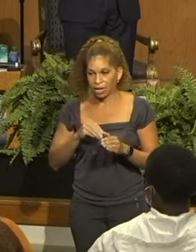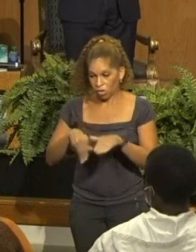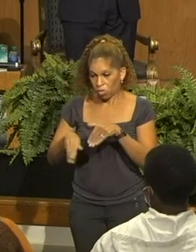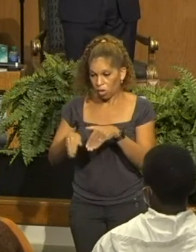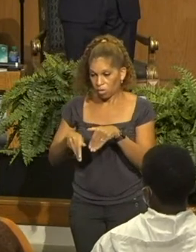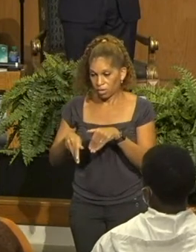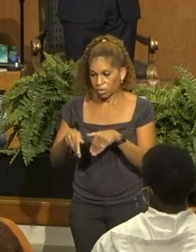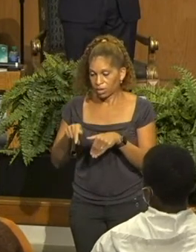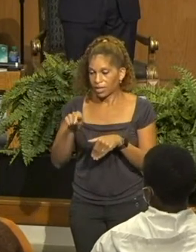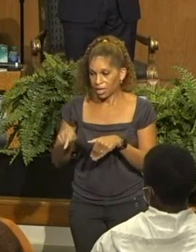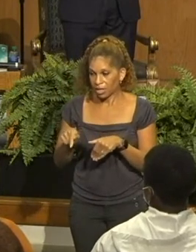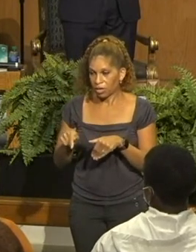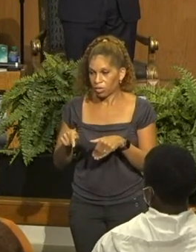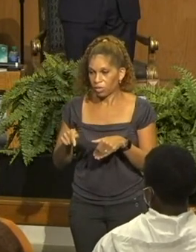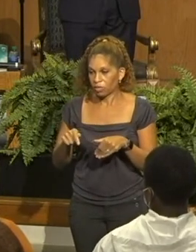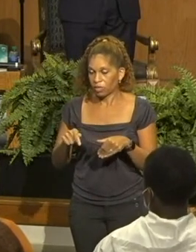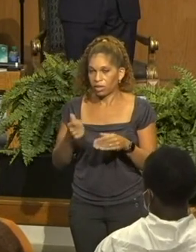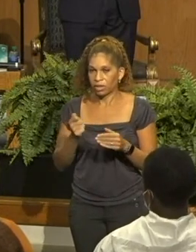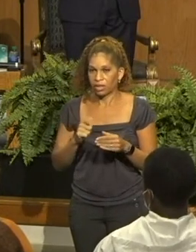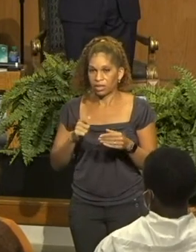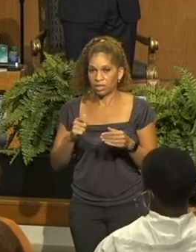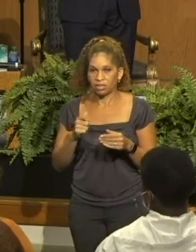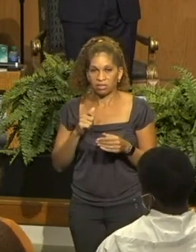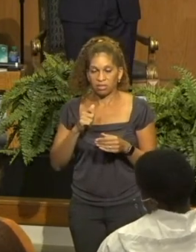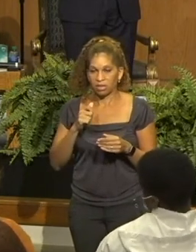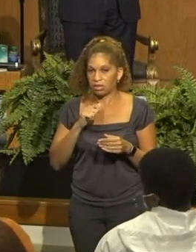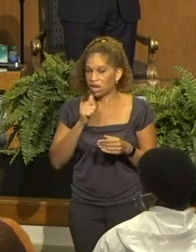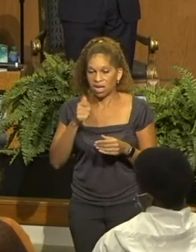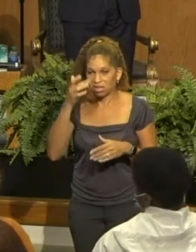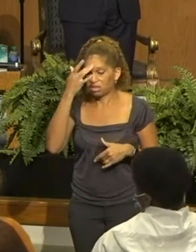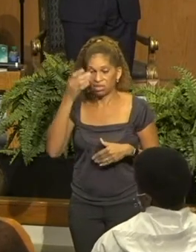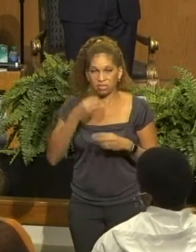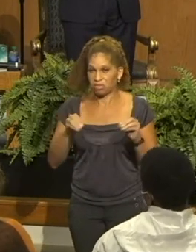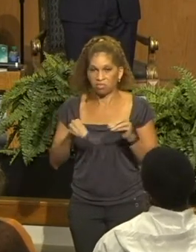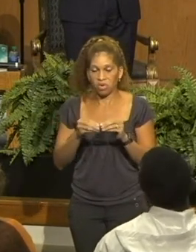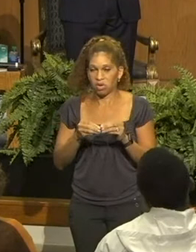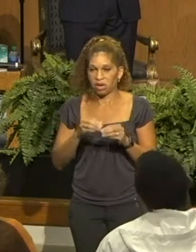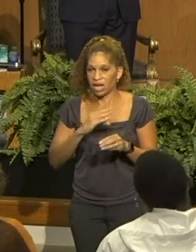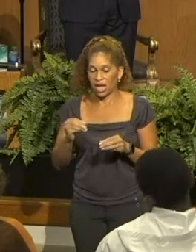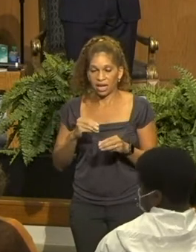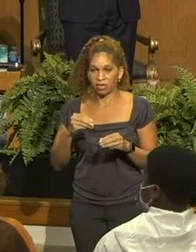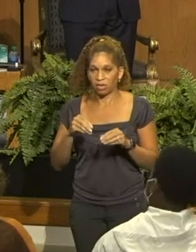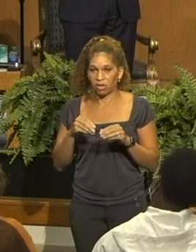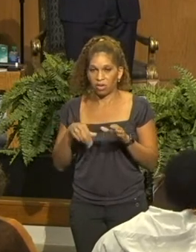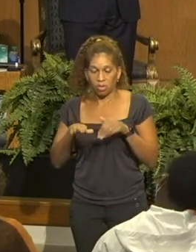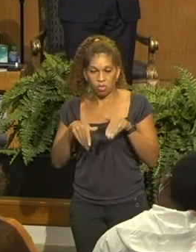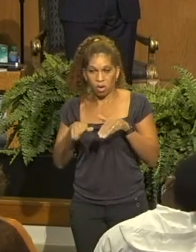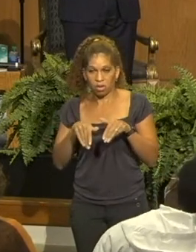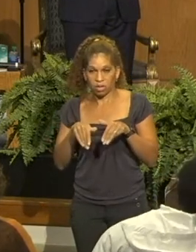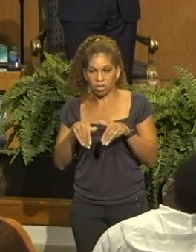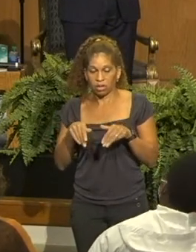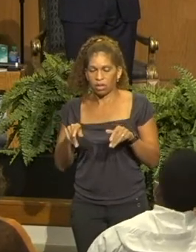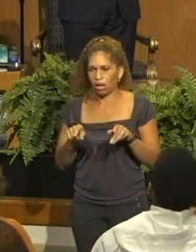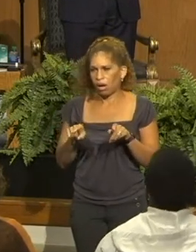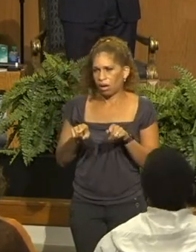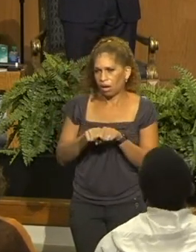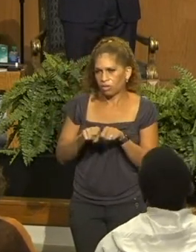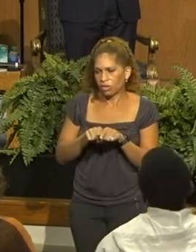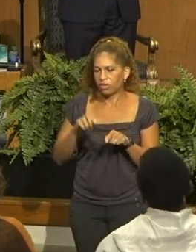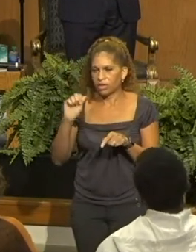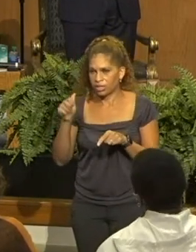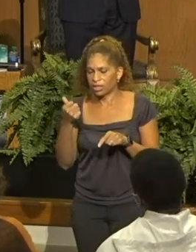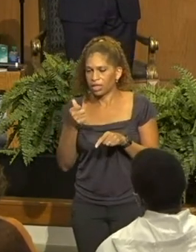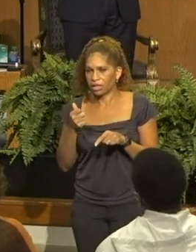cured. He picked up his mat and walked. And then from the 10th chapter, the letter